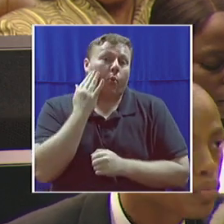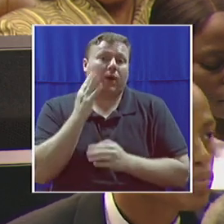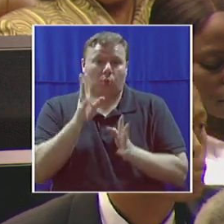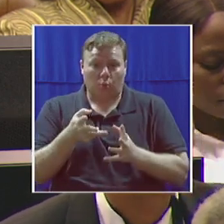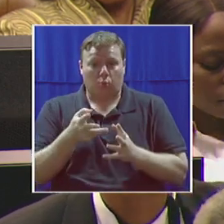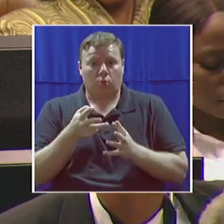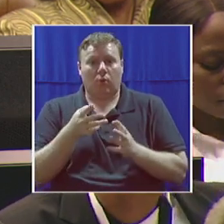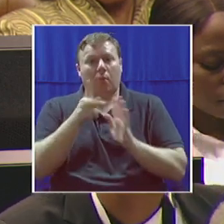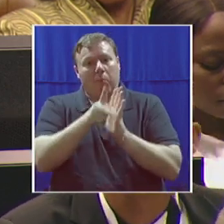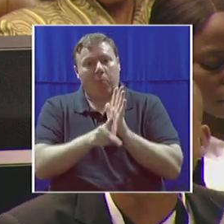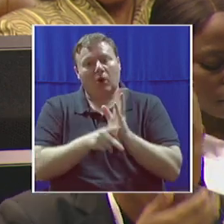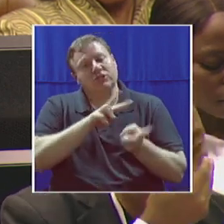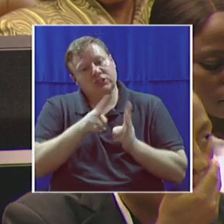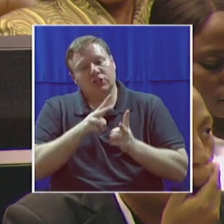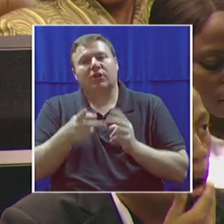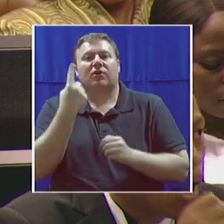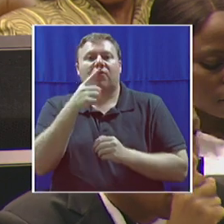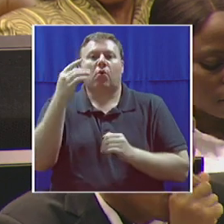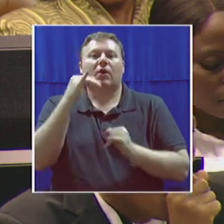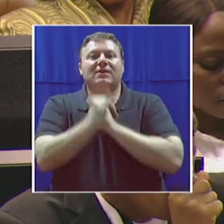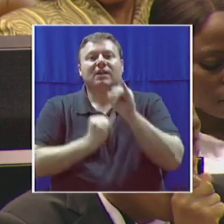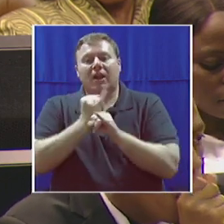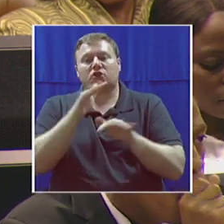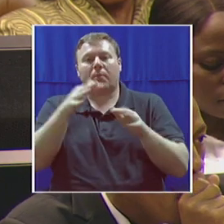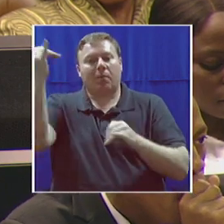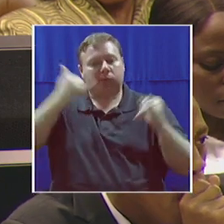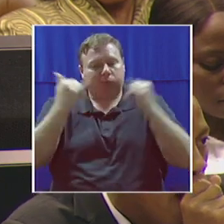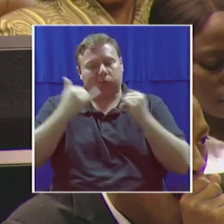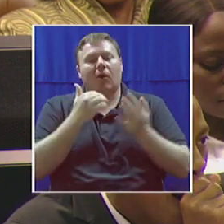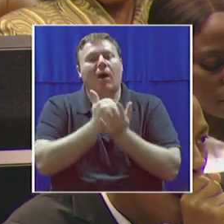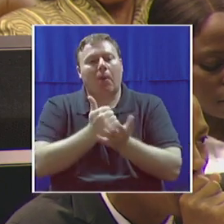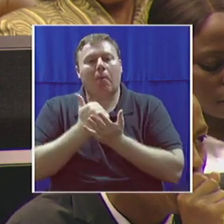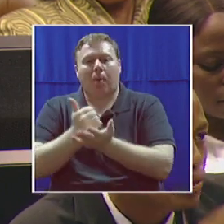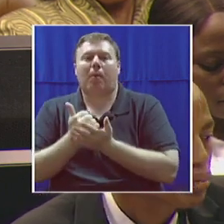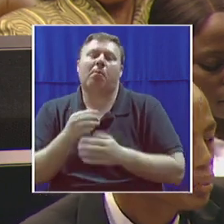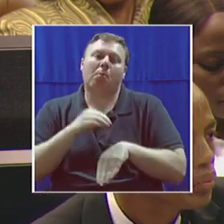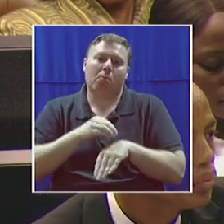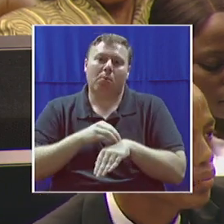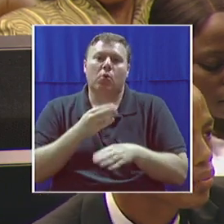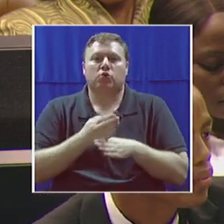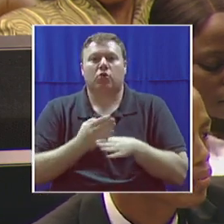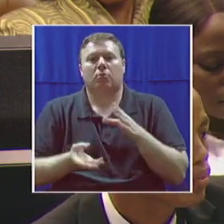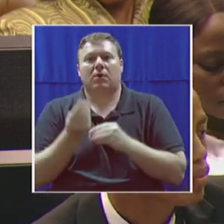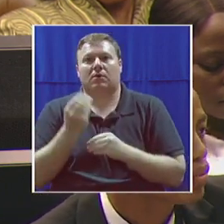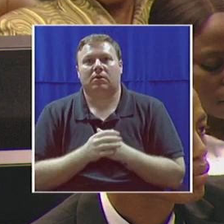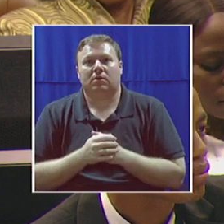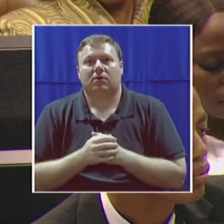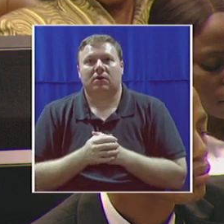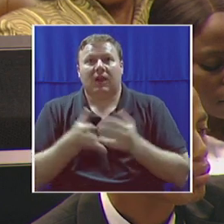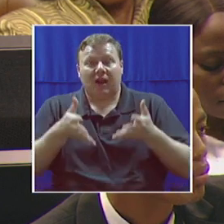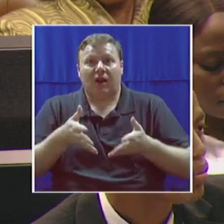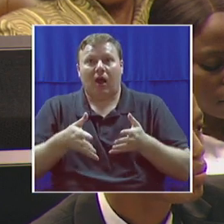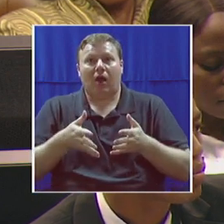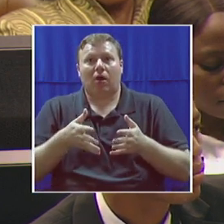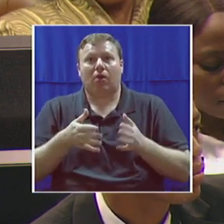policy and also how will you ensure that the existing initiatives and programs are assessed